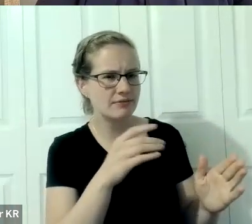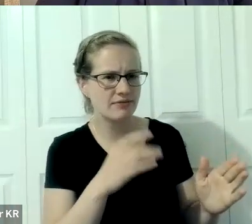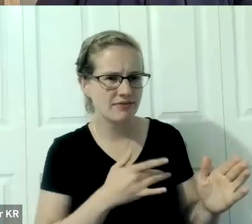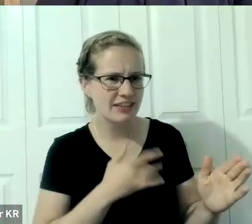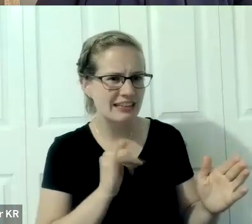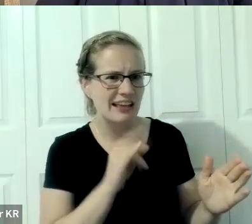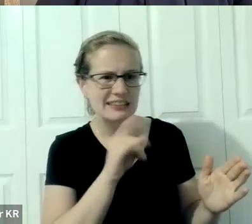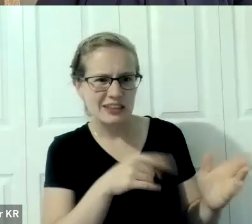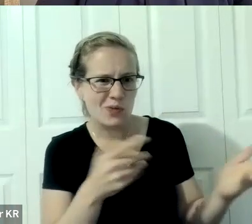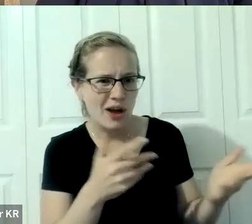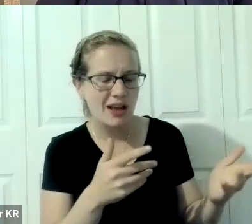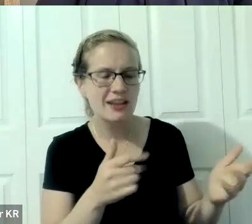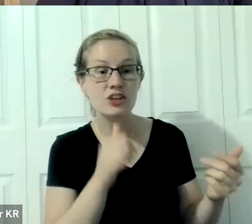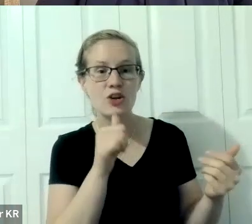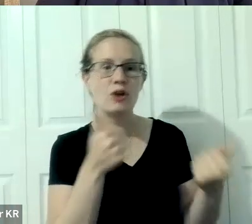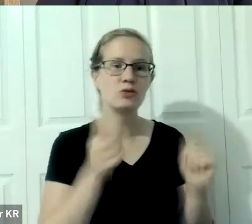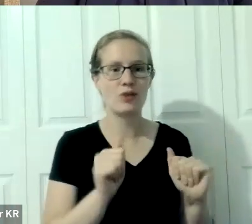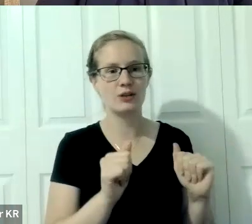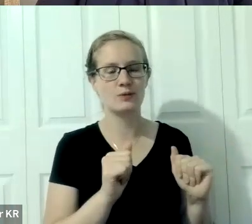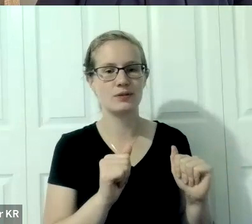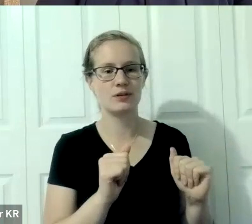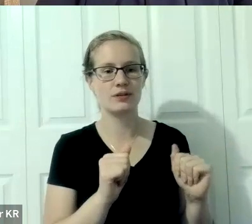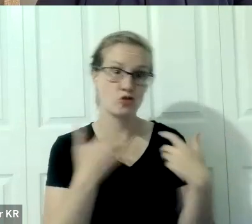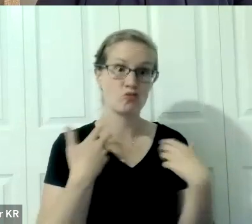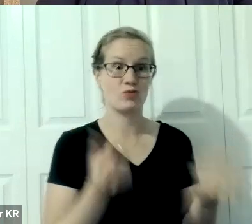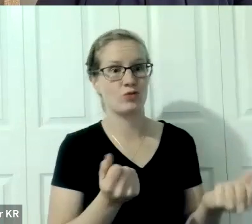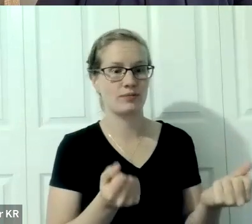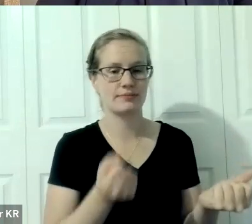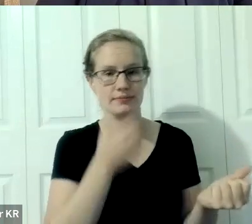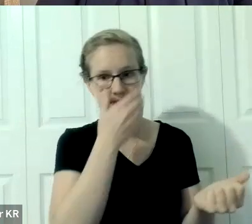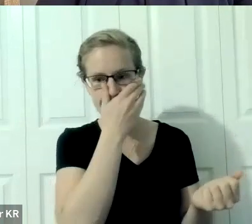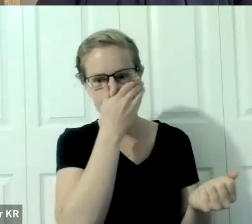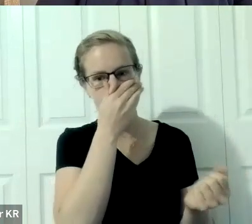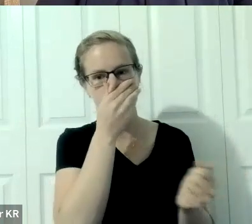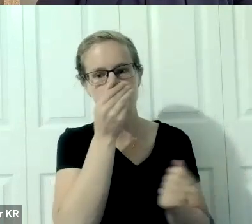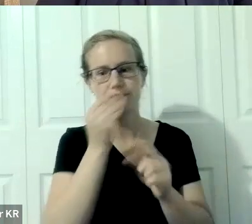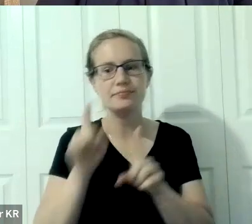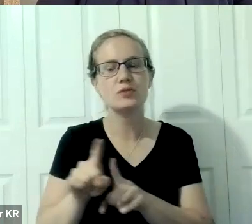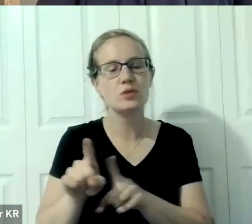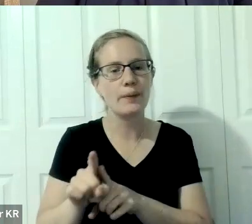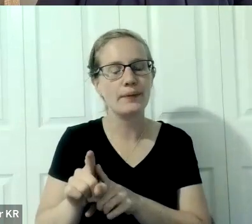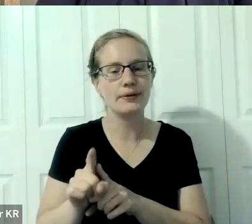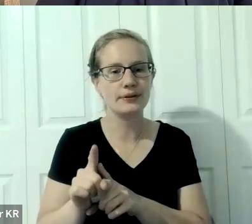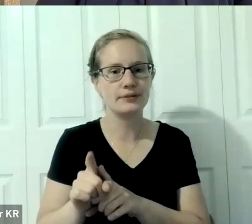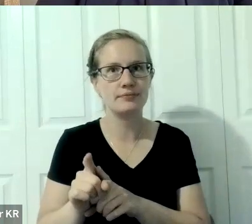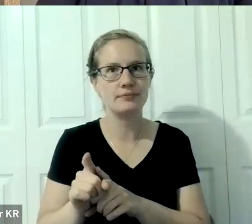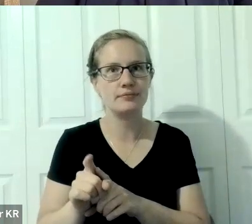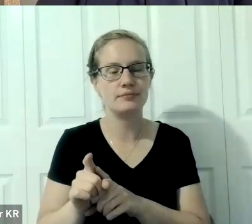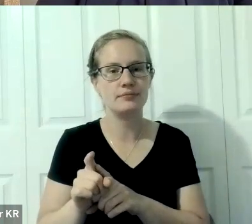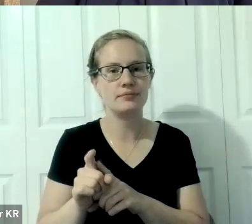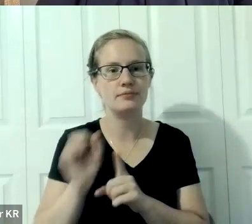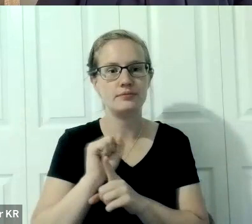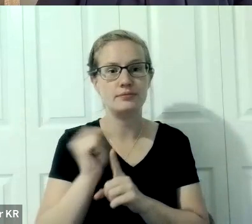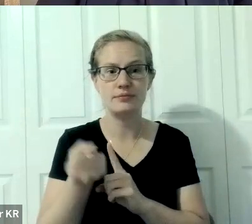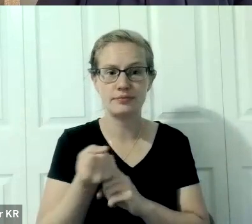moment and not try to necessarily cure them. And also be aware that the